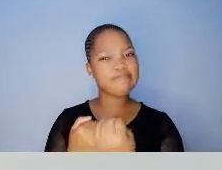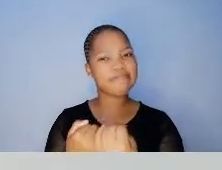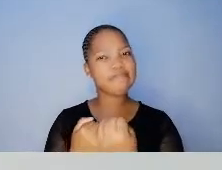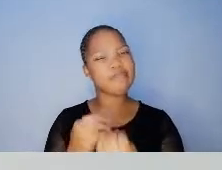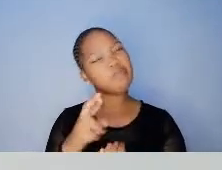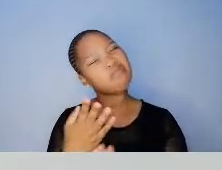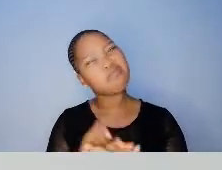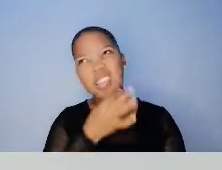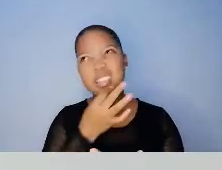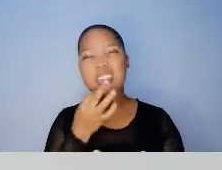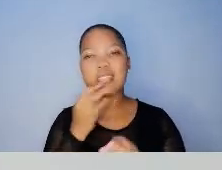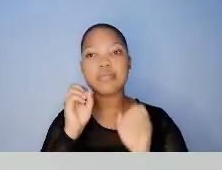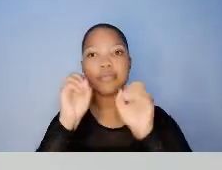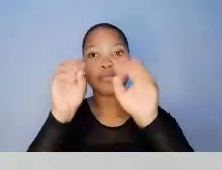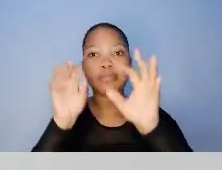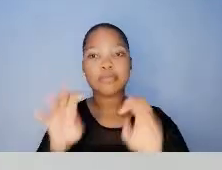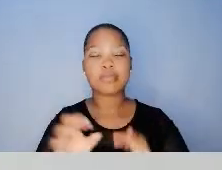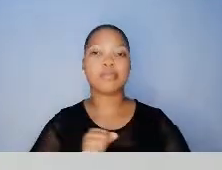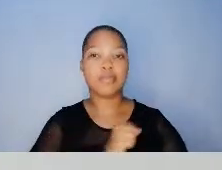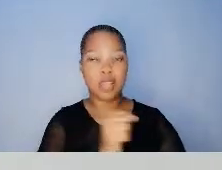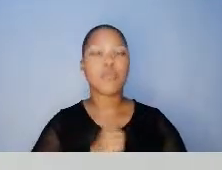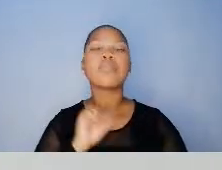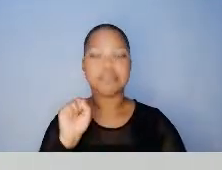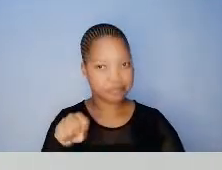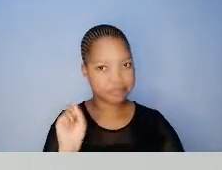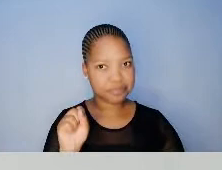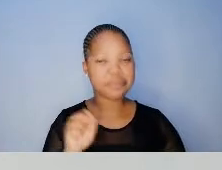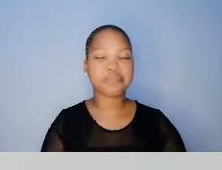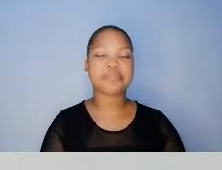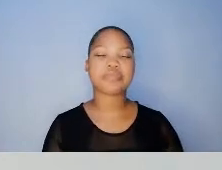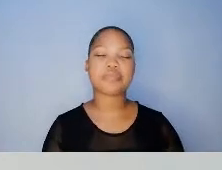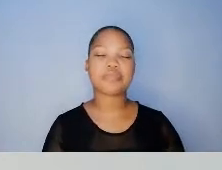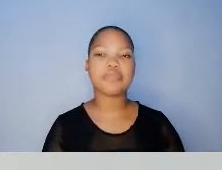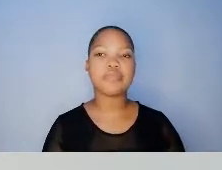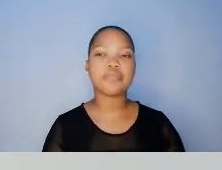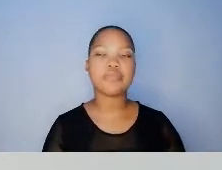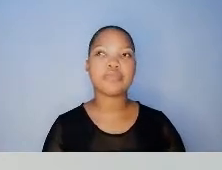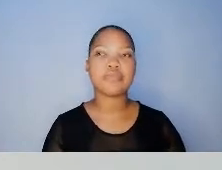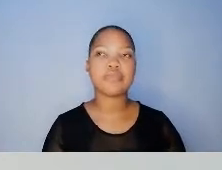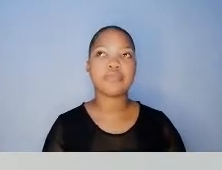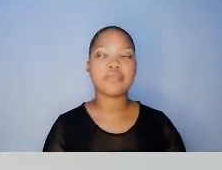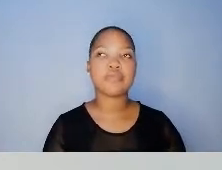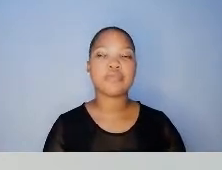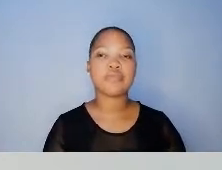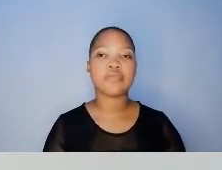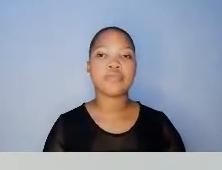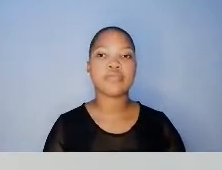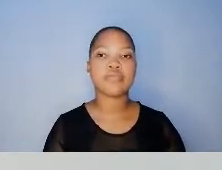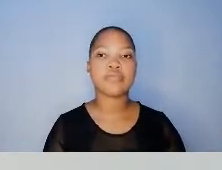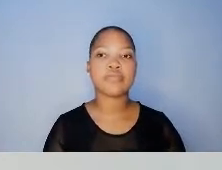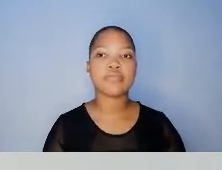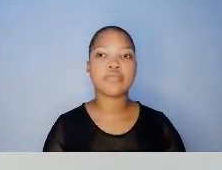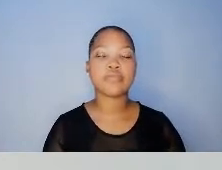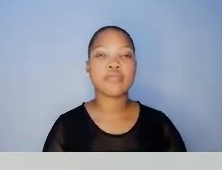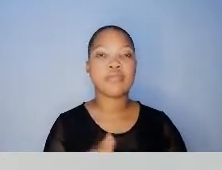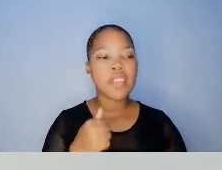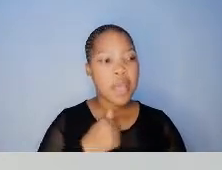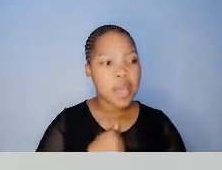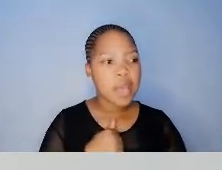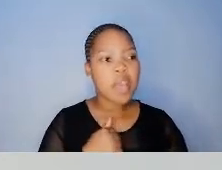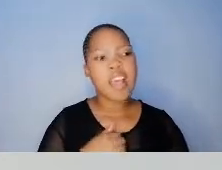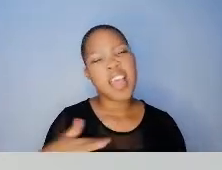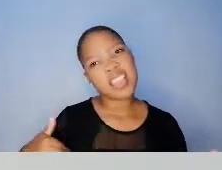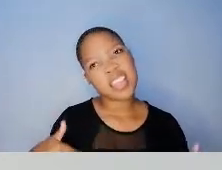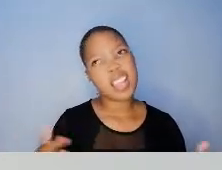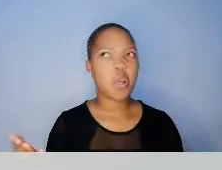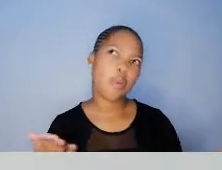say, instructors, something like that. So where I all did, or where